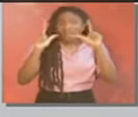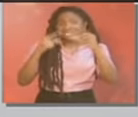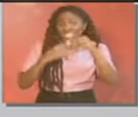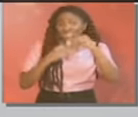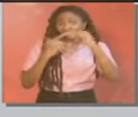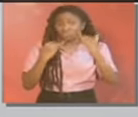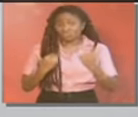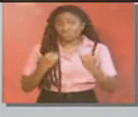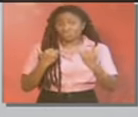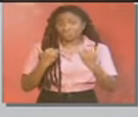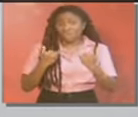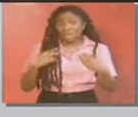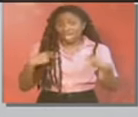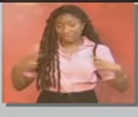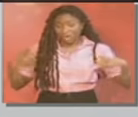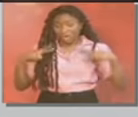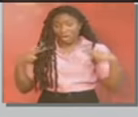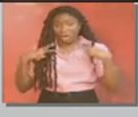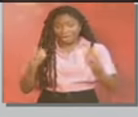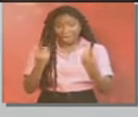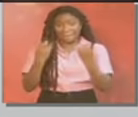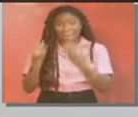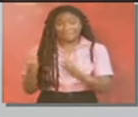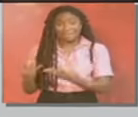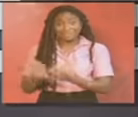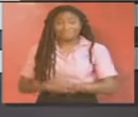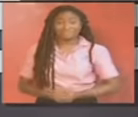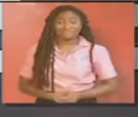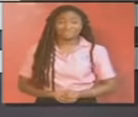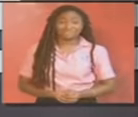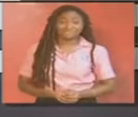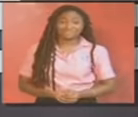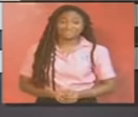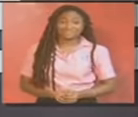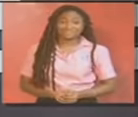religious festival period. We go to Mrs. Campbell.